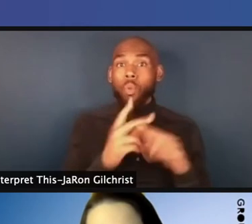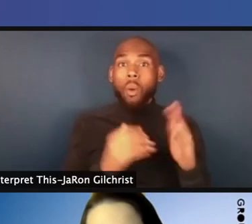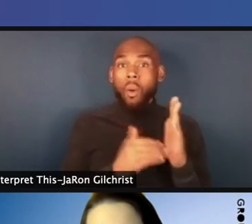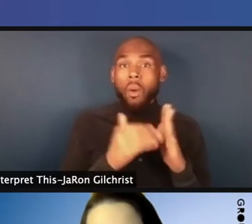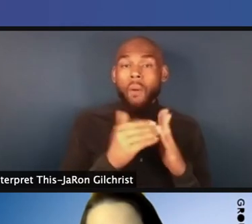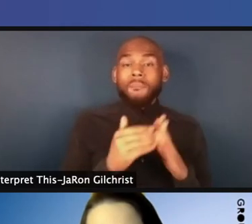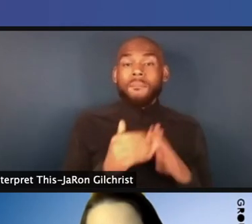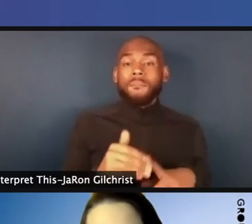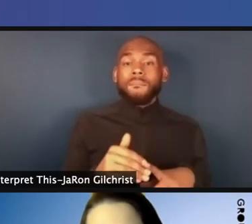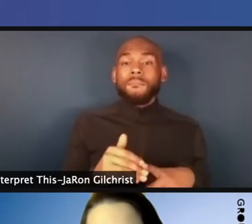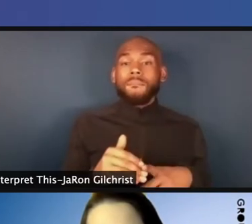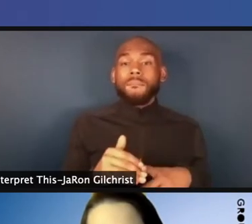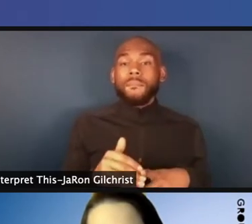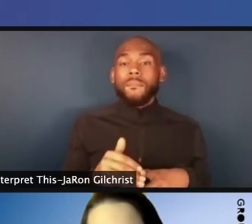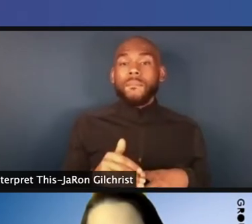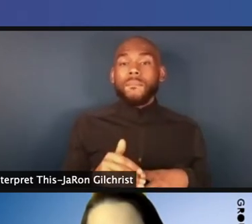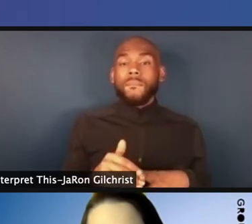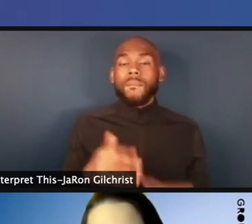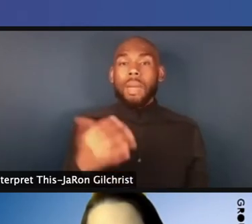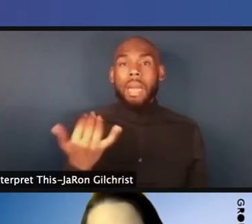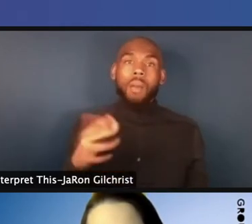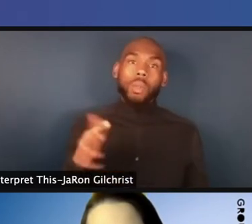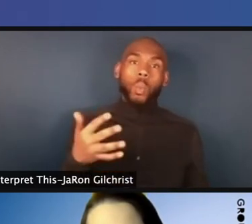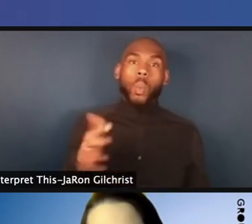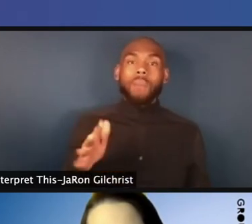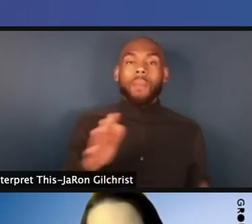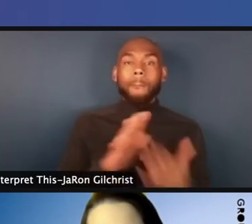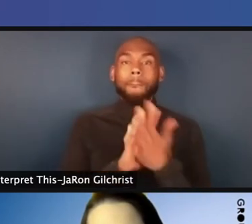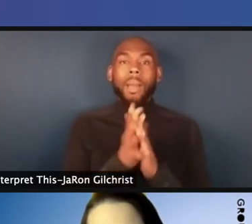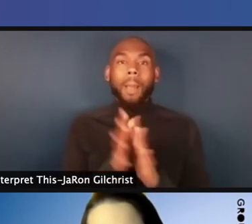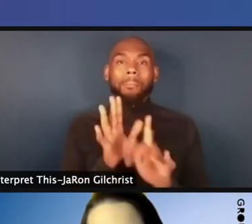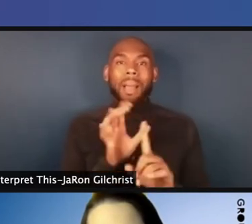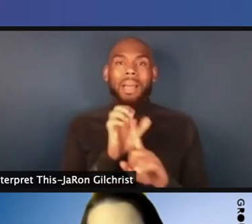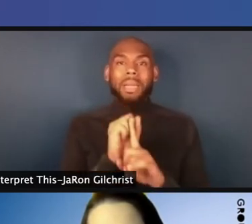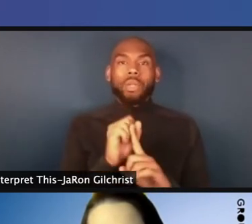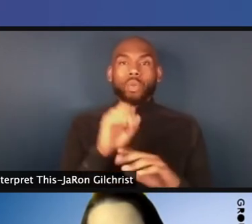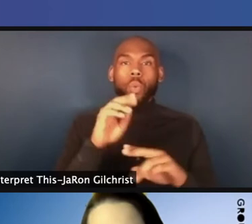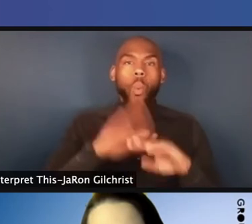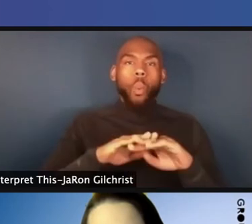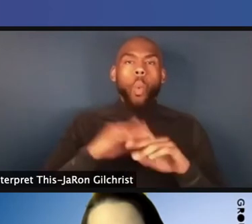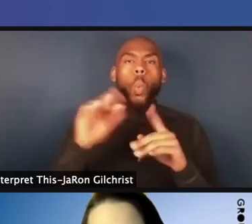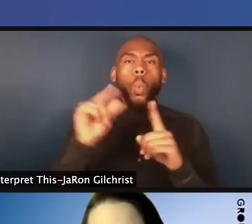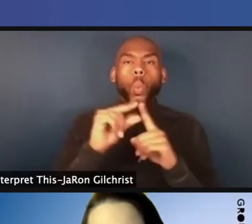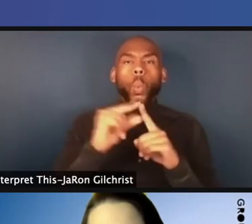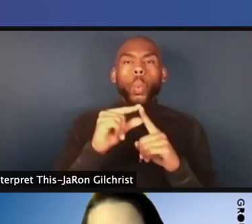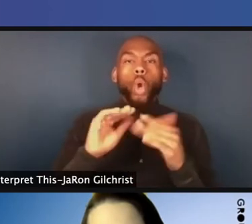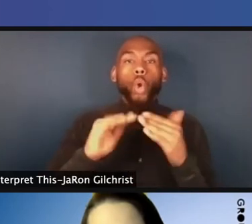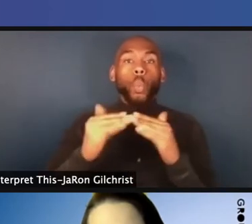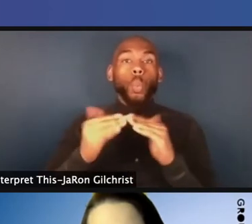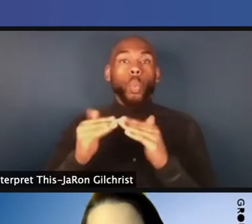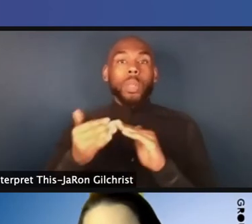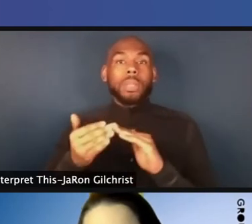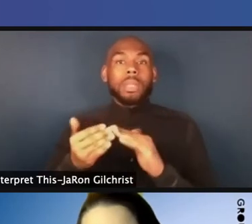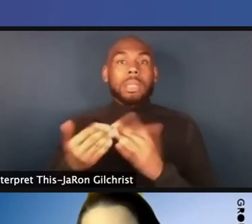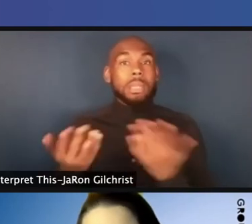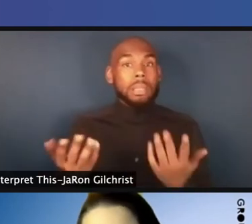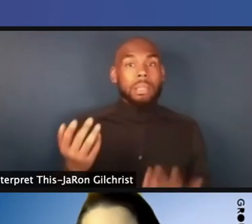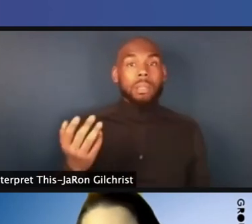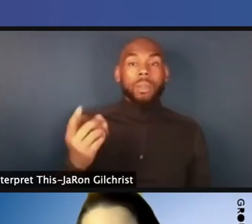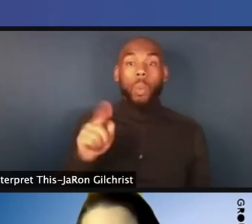is sort of becoming has become a catch-all, and that is the word community. Mm-hmm. And we, you know, when we say